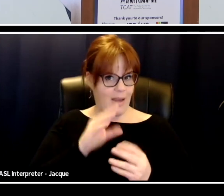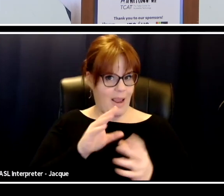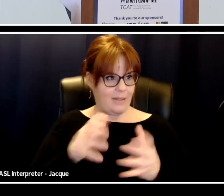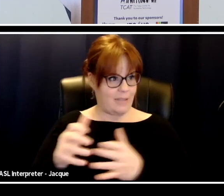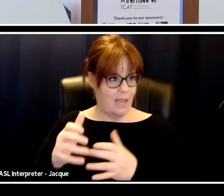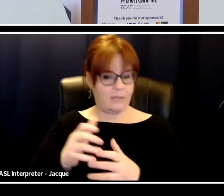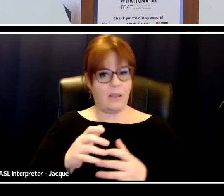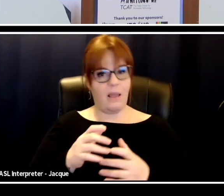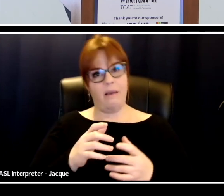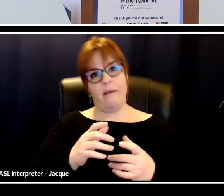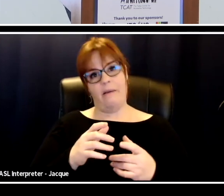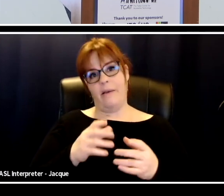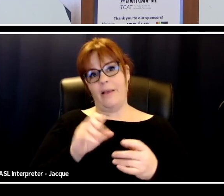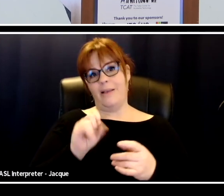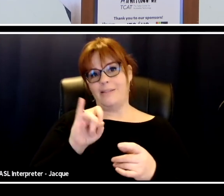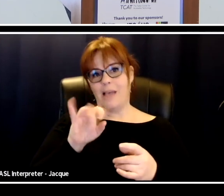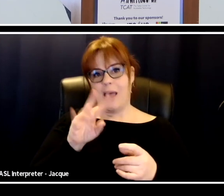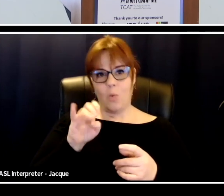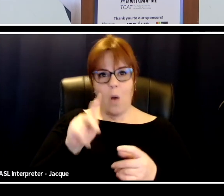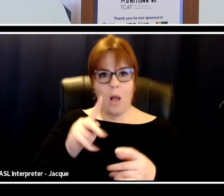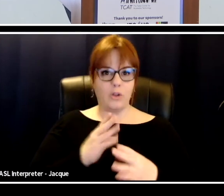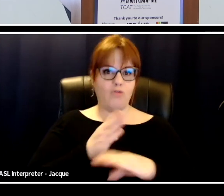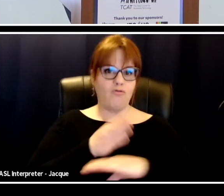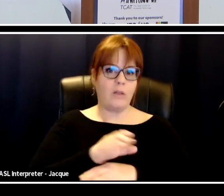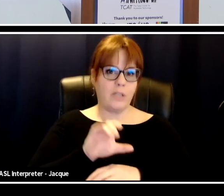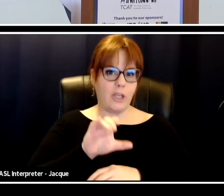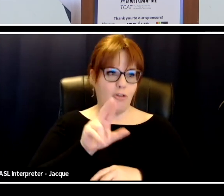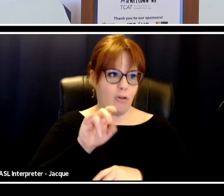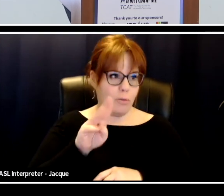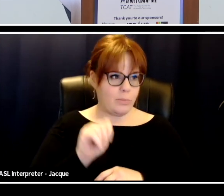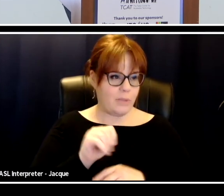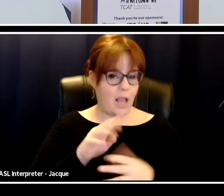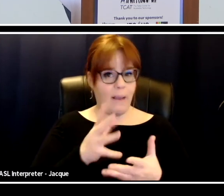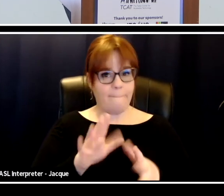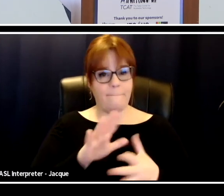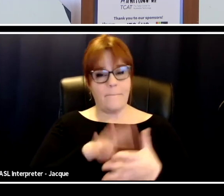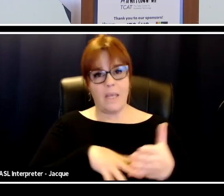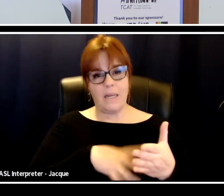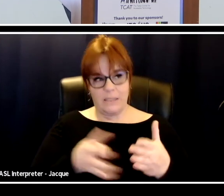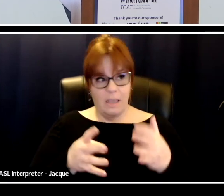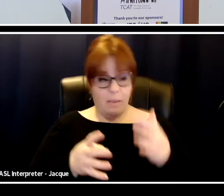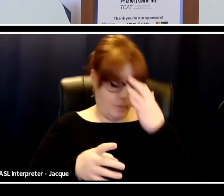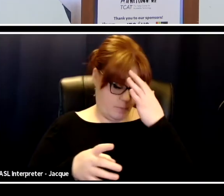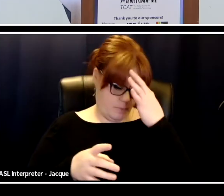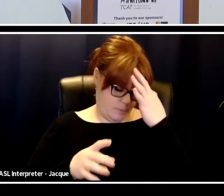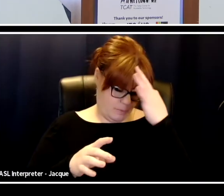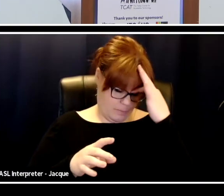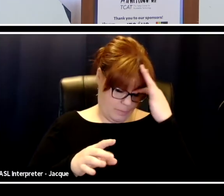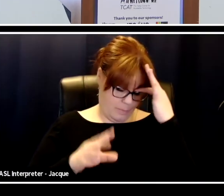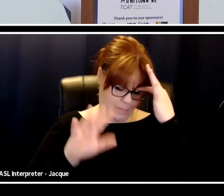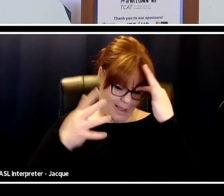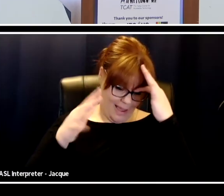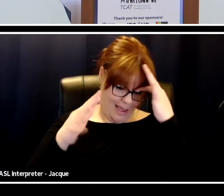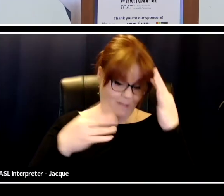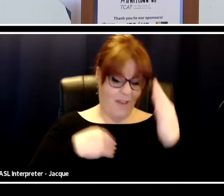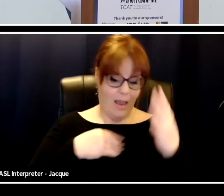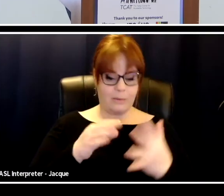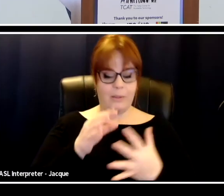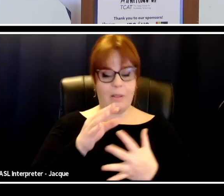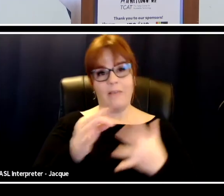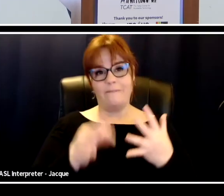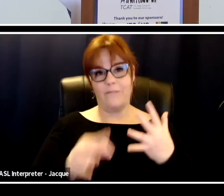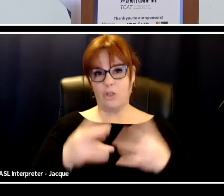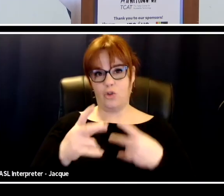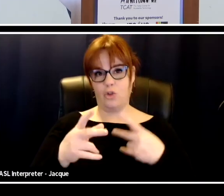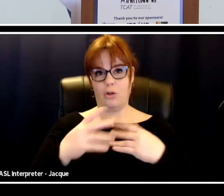crossing, curbs, points of interest, and then this completeness table that kind of has the feature types, the feature